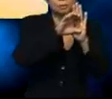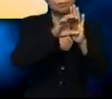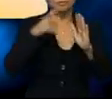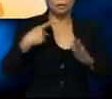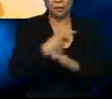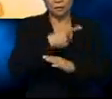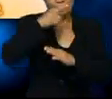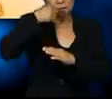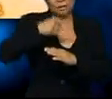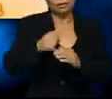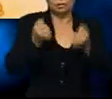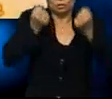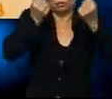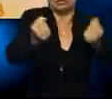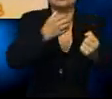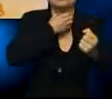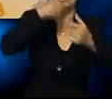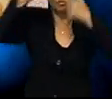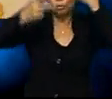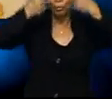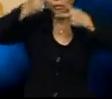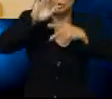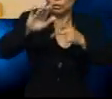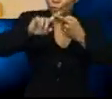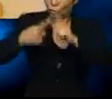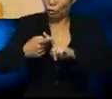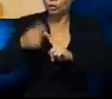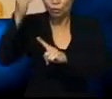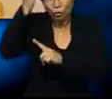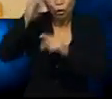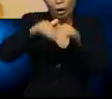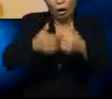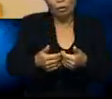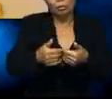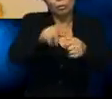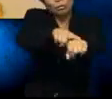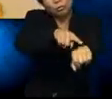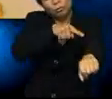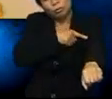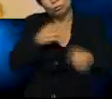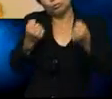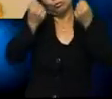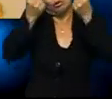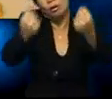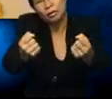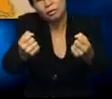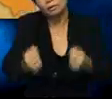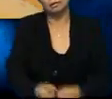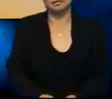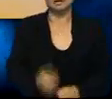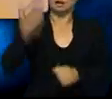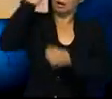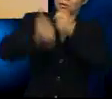For example, let's say if you were to drive to Ipoh to visit your friend, would you know how long it takes to drive